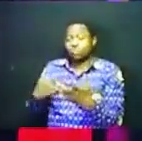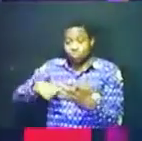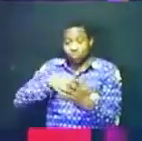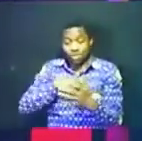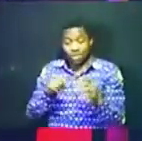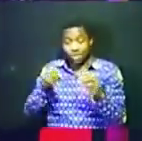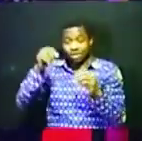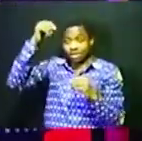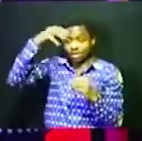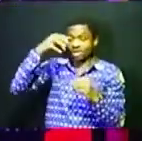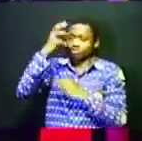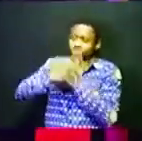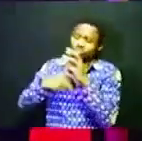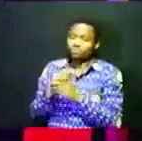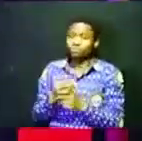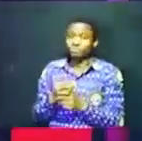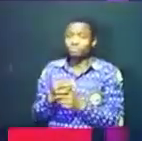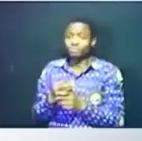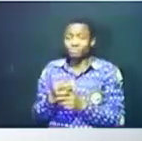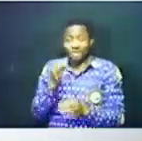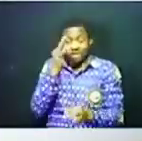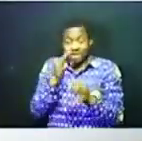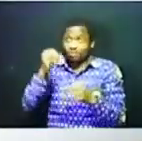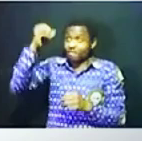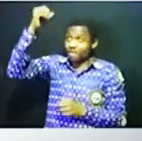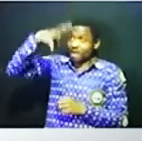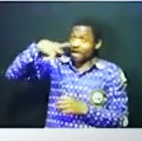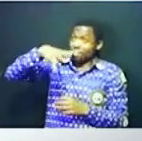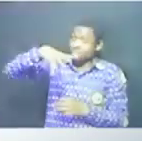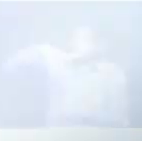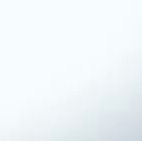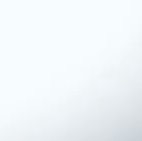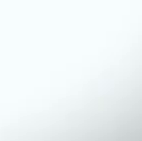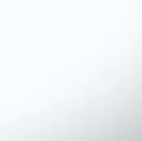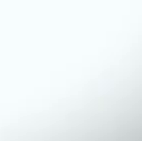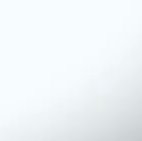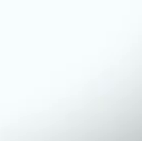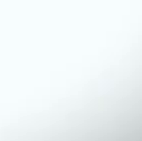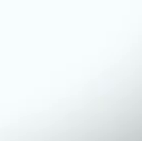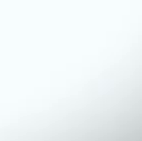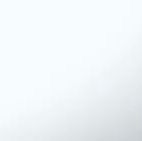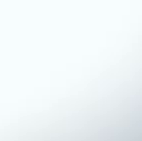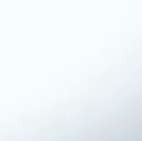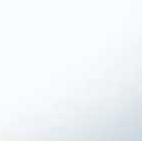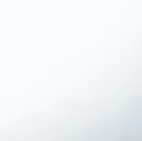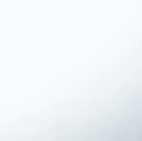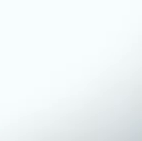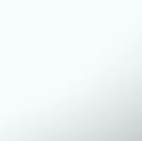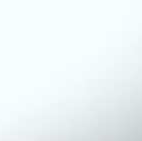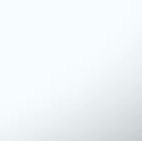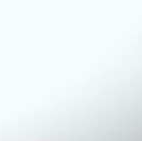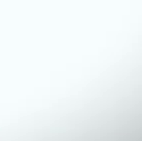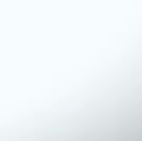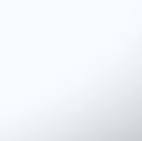If the light goes off, it puts the whole world in